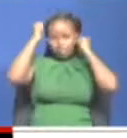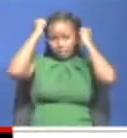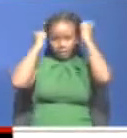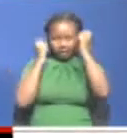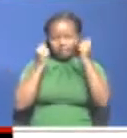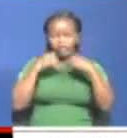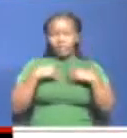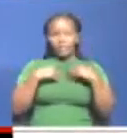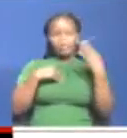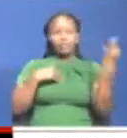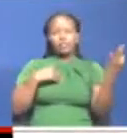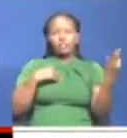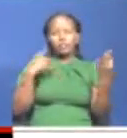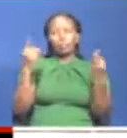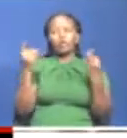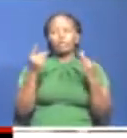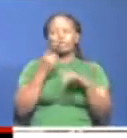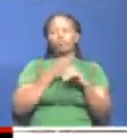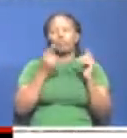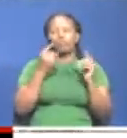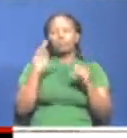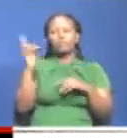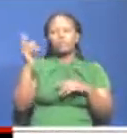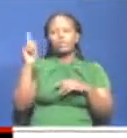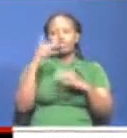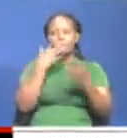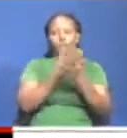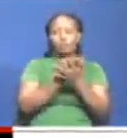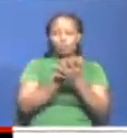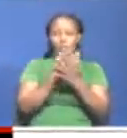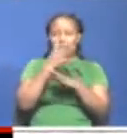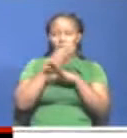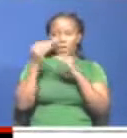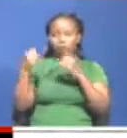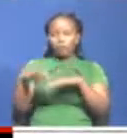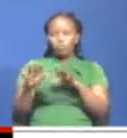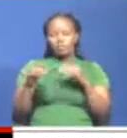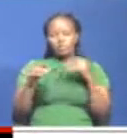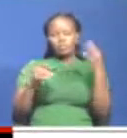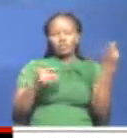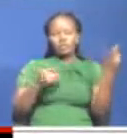3-1 set win over Nairobi Prisons after losing 3-1 sets against